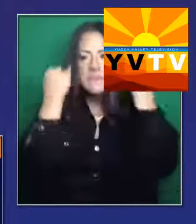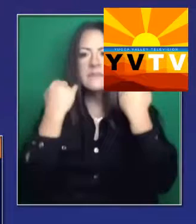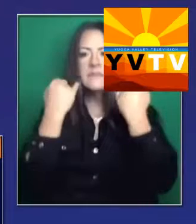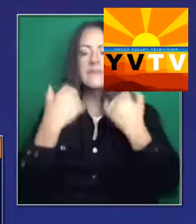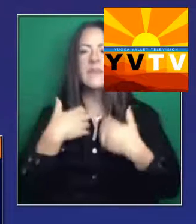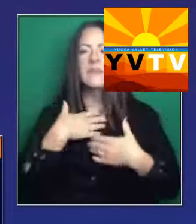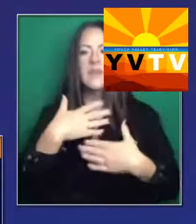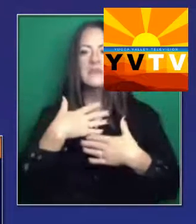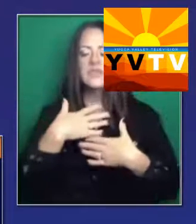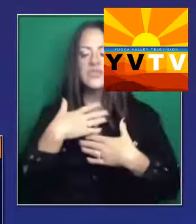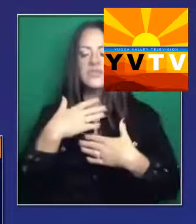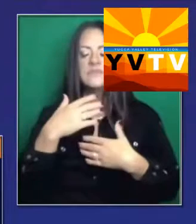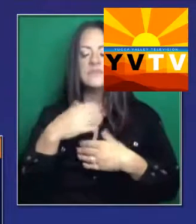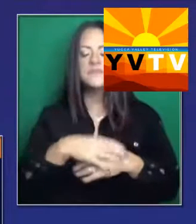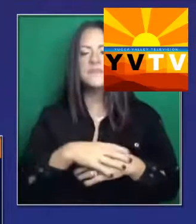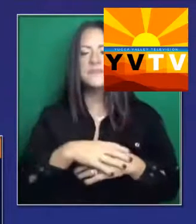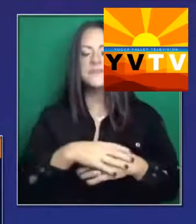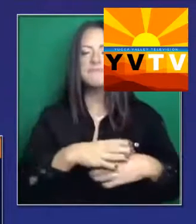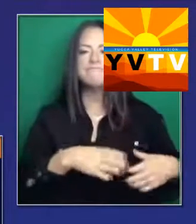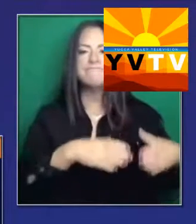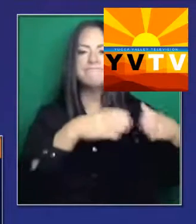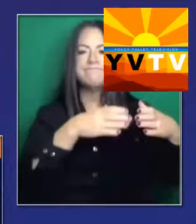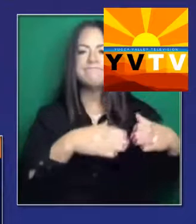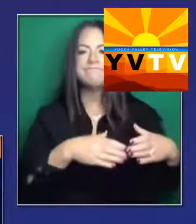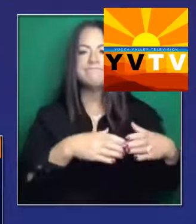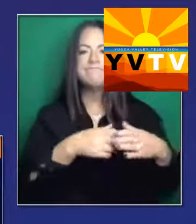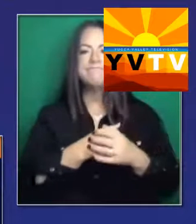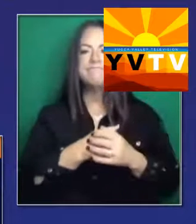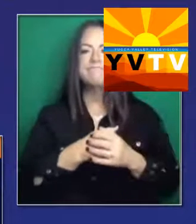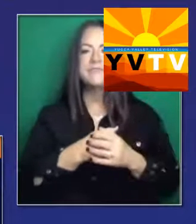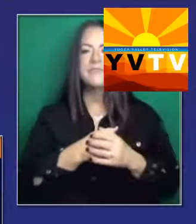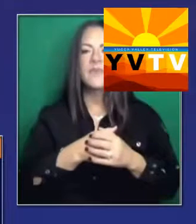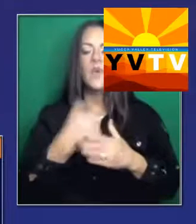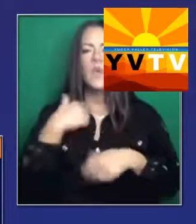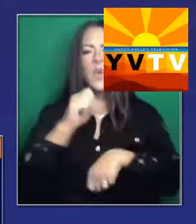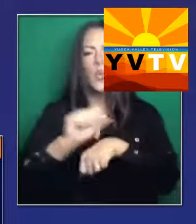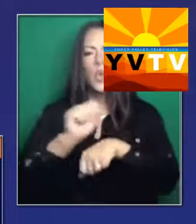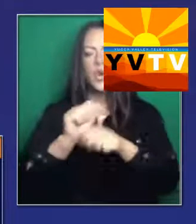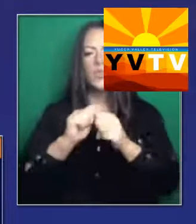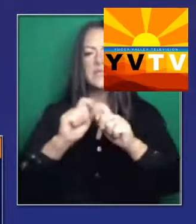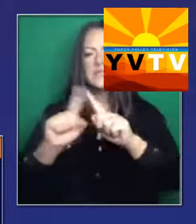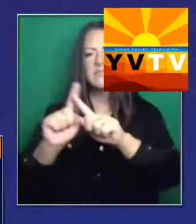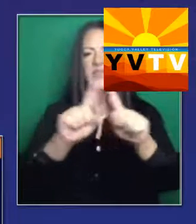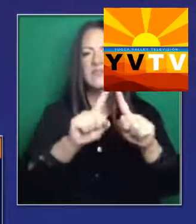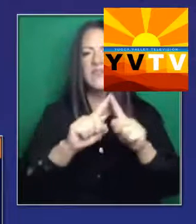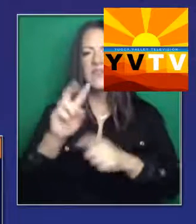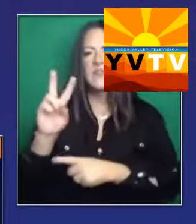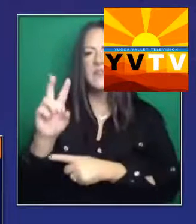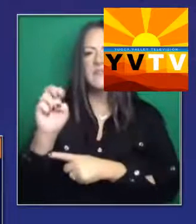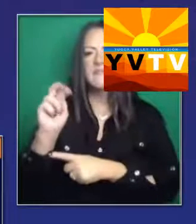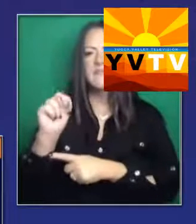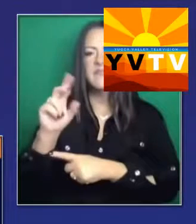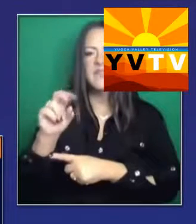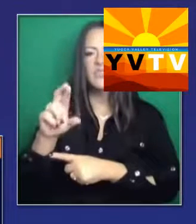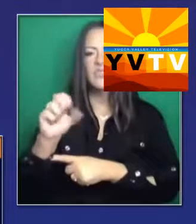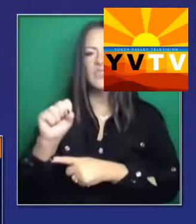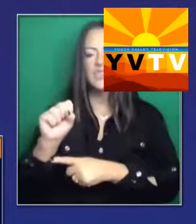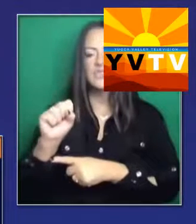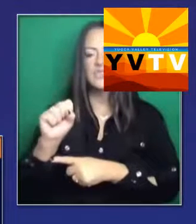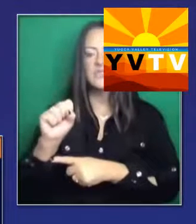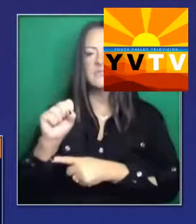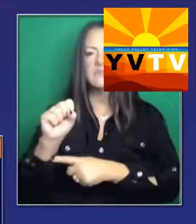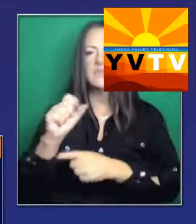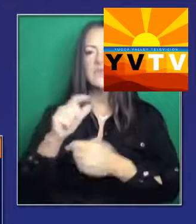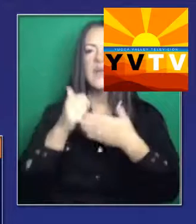stress on that capacity. And so we've been working with vendors, and we've been working across the spectrum to create a framework of